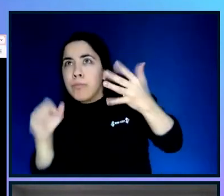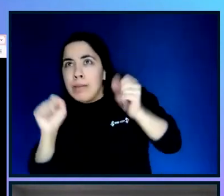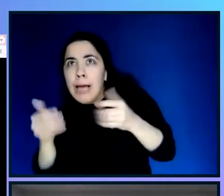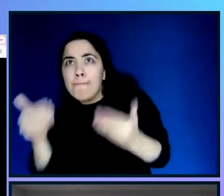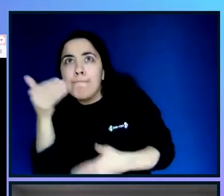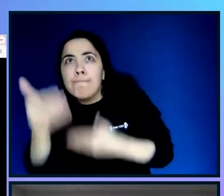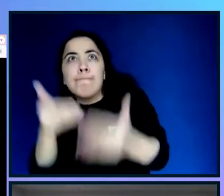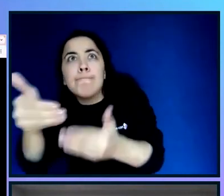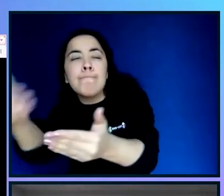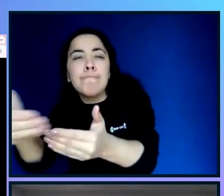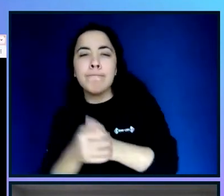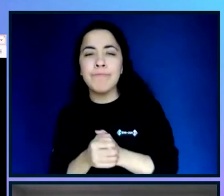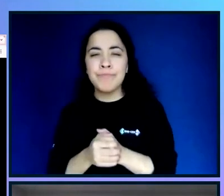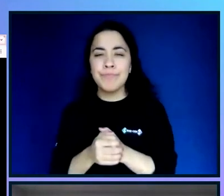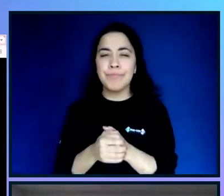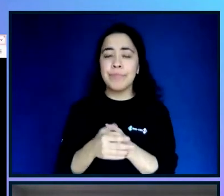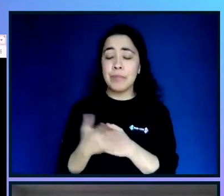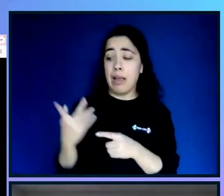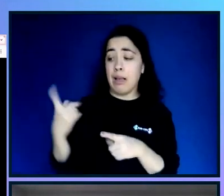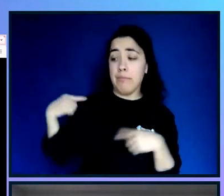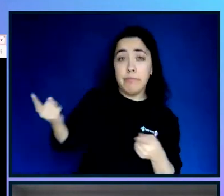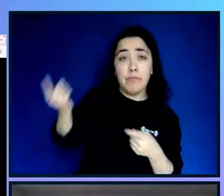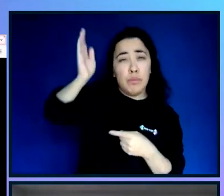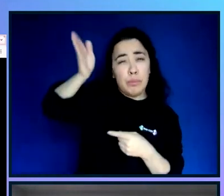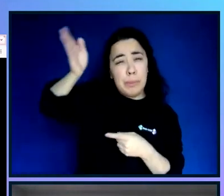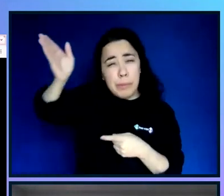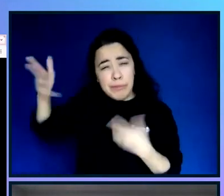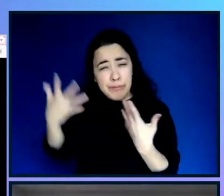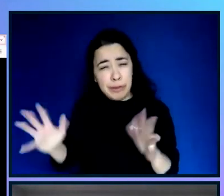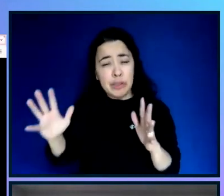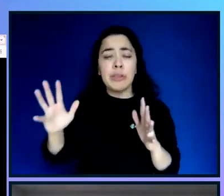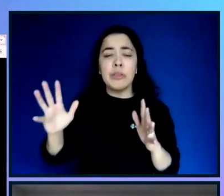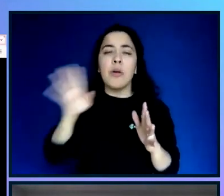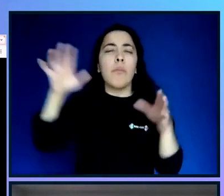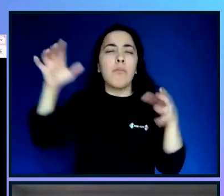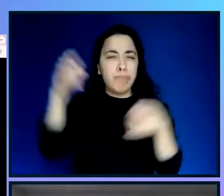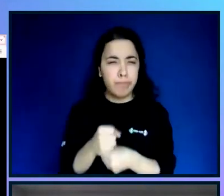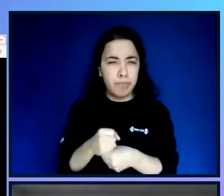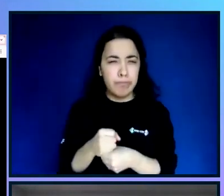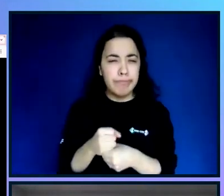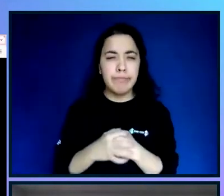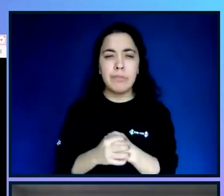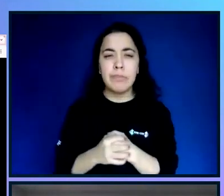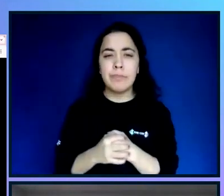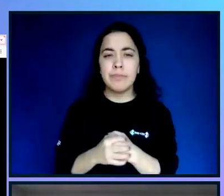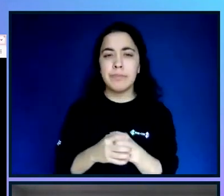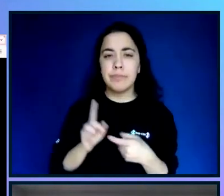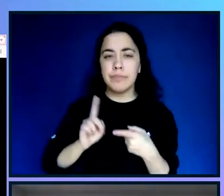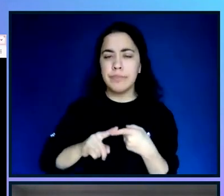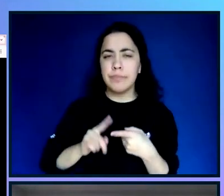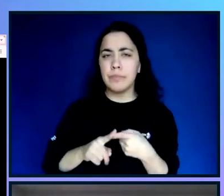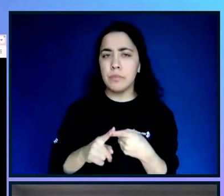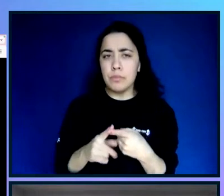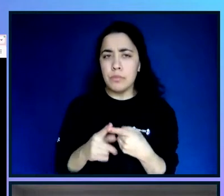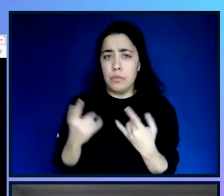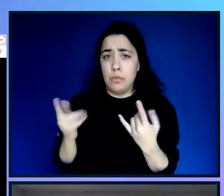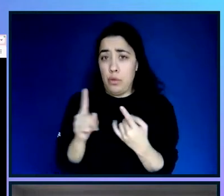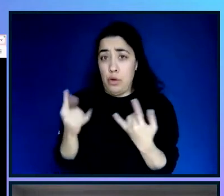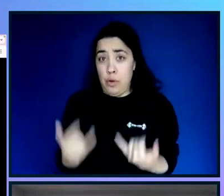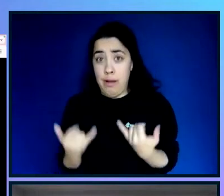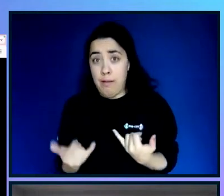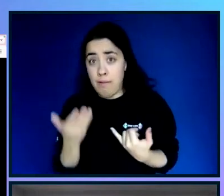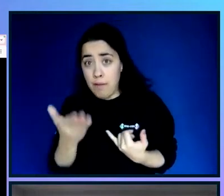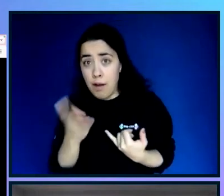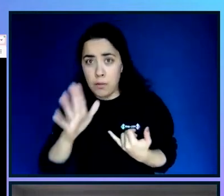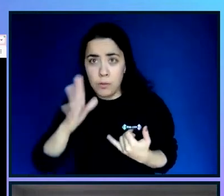Throughout the presentation, we gave you some takeaways, so I'm going to sum them up for you here. Number one was start where you are. Determine